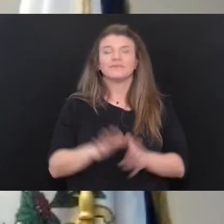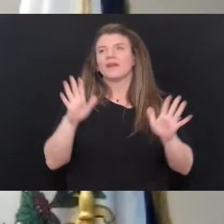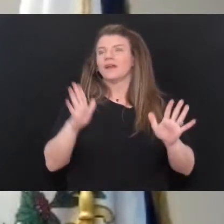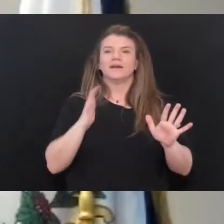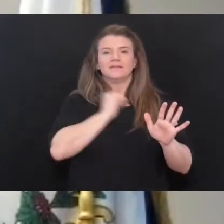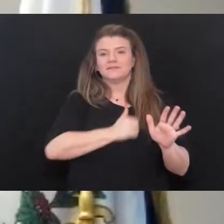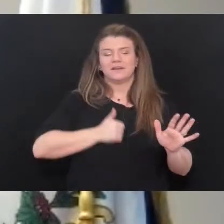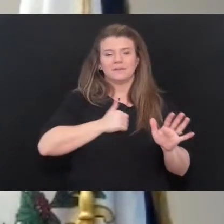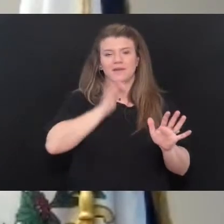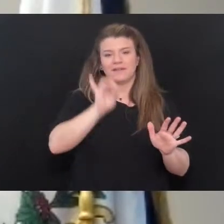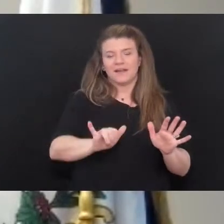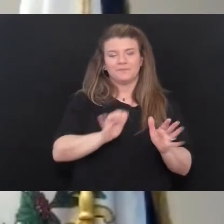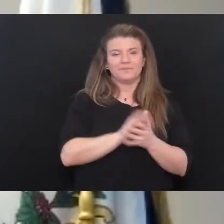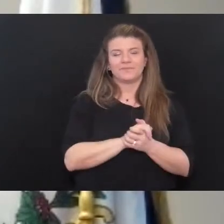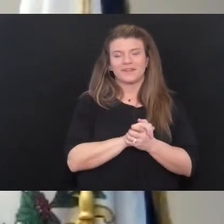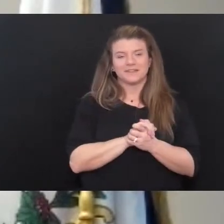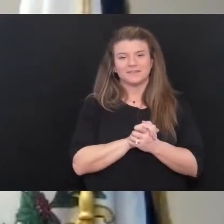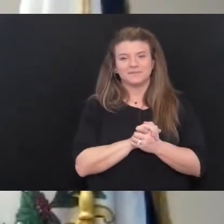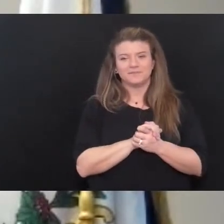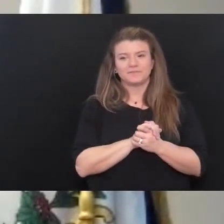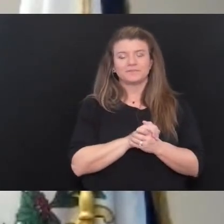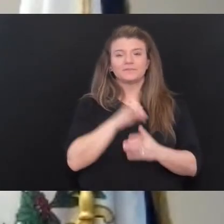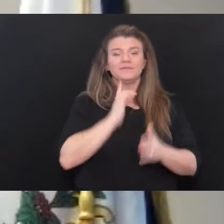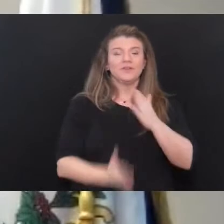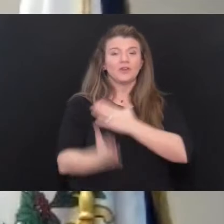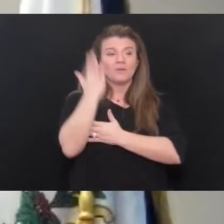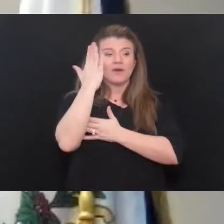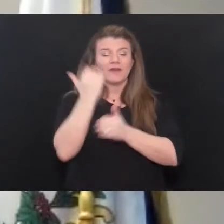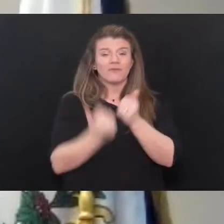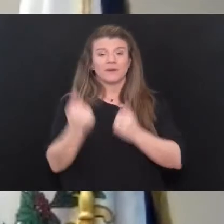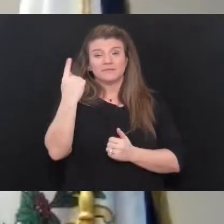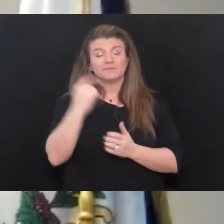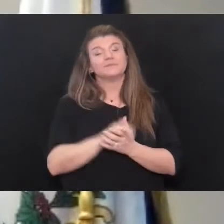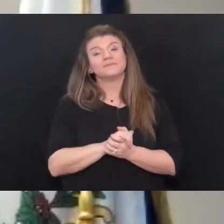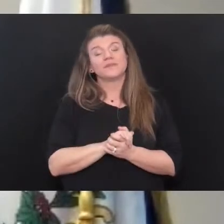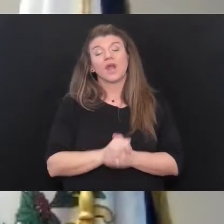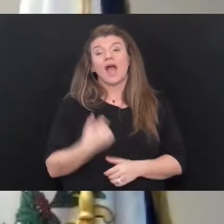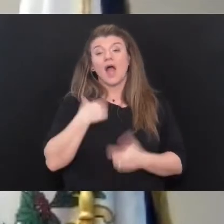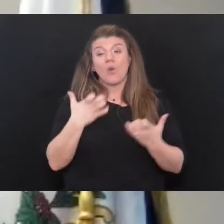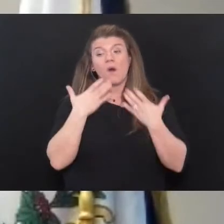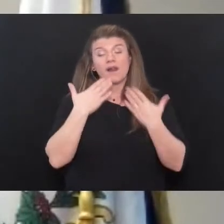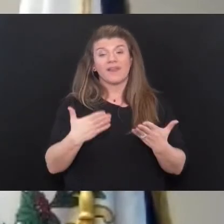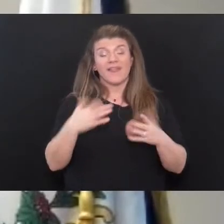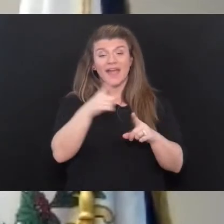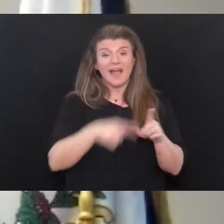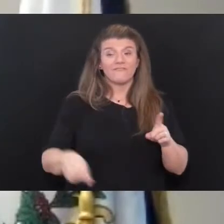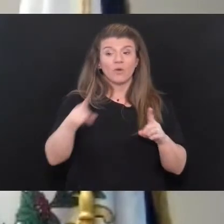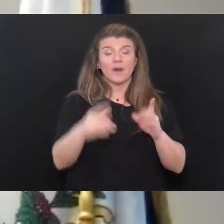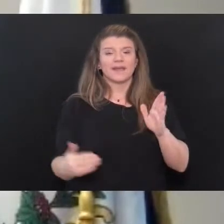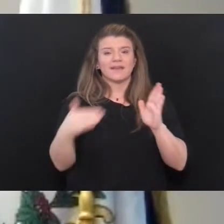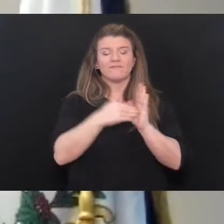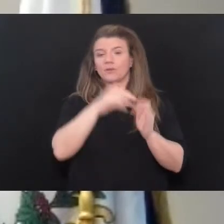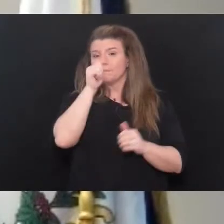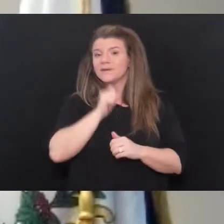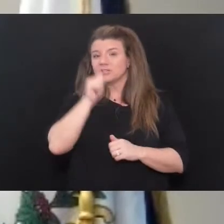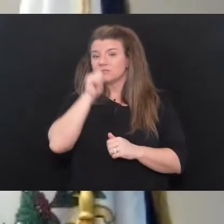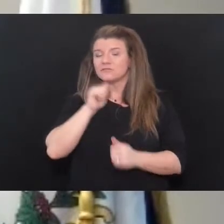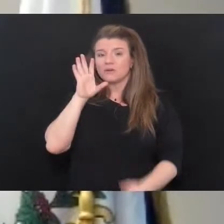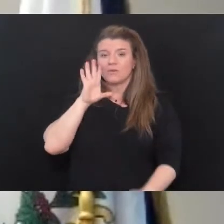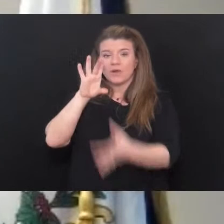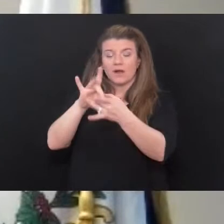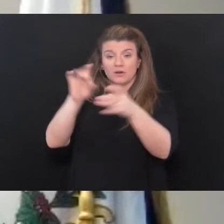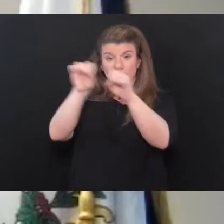Sorry about that. I apologize. Good morning, everyone. I want to thank everyone again for their patience with regard to